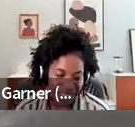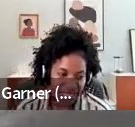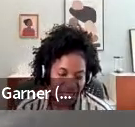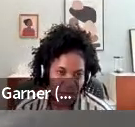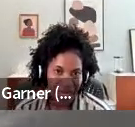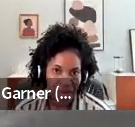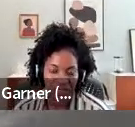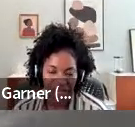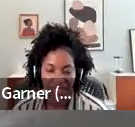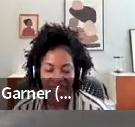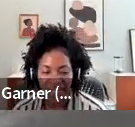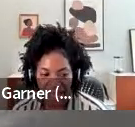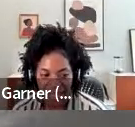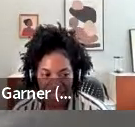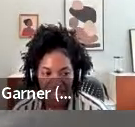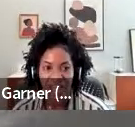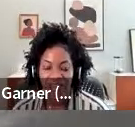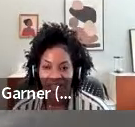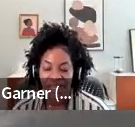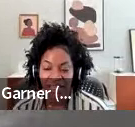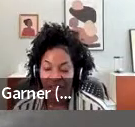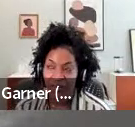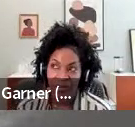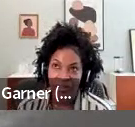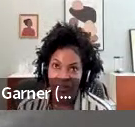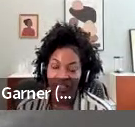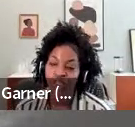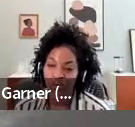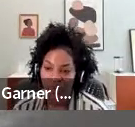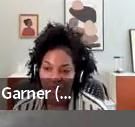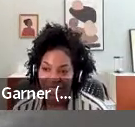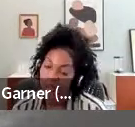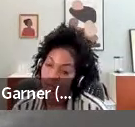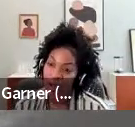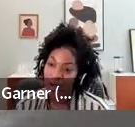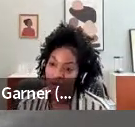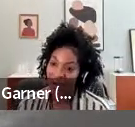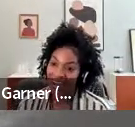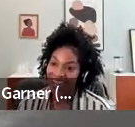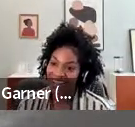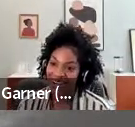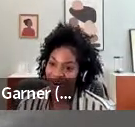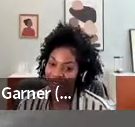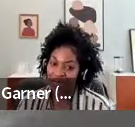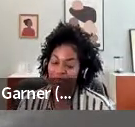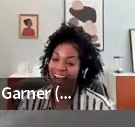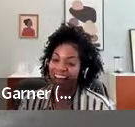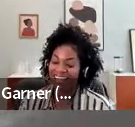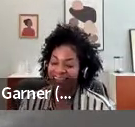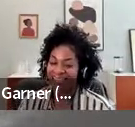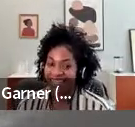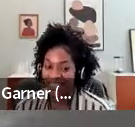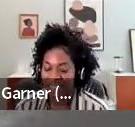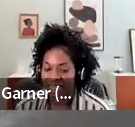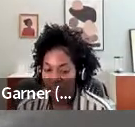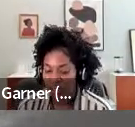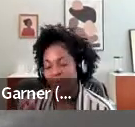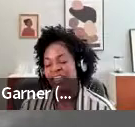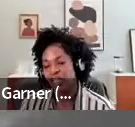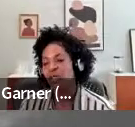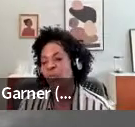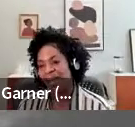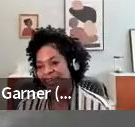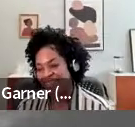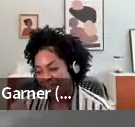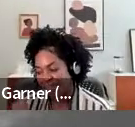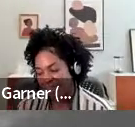question. And what I will say is that the initial response is, whoa, or surprised, and also,